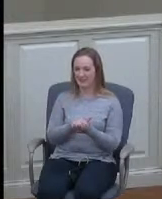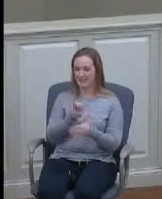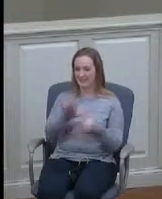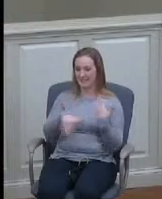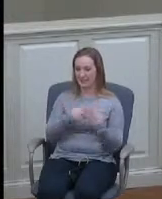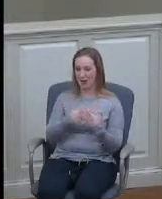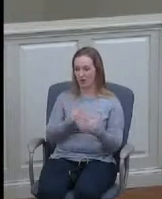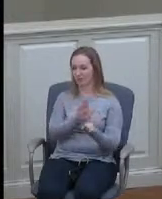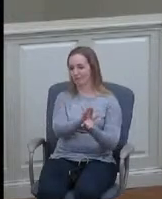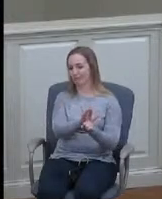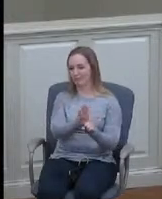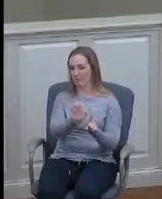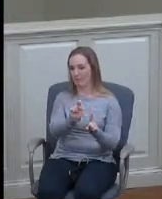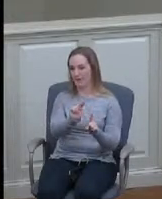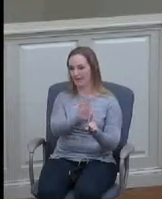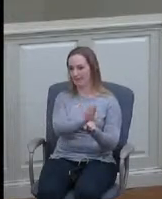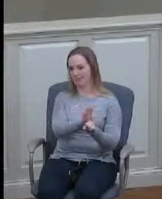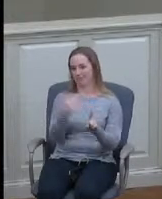Ben.